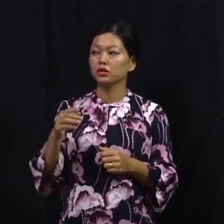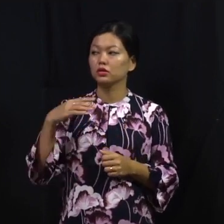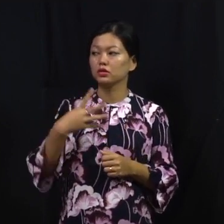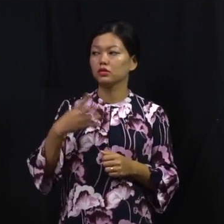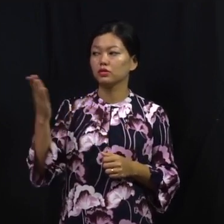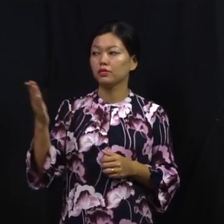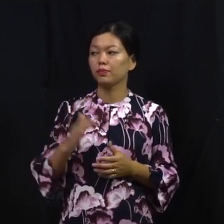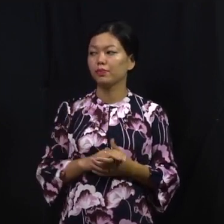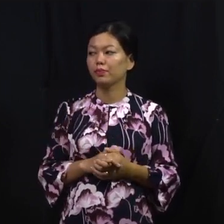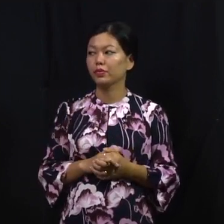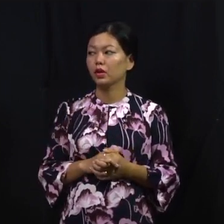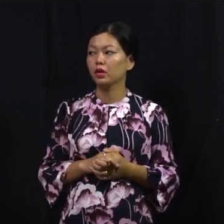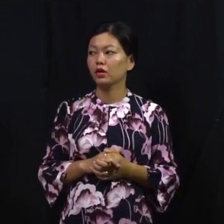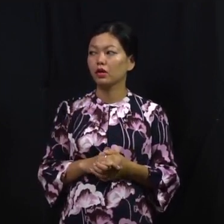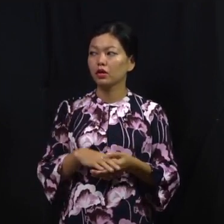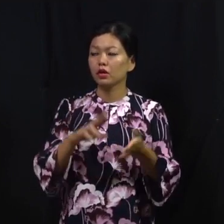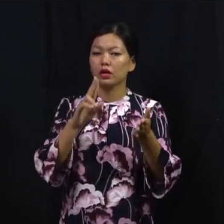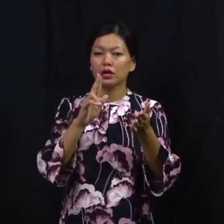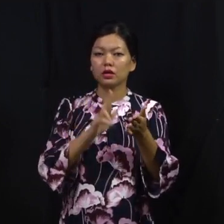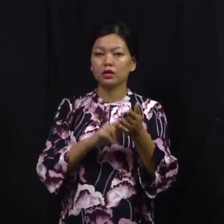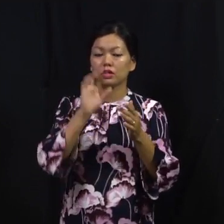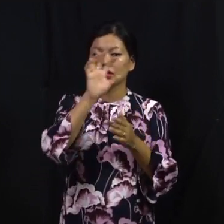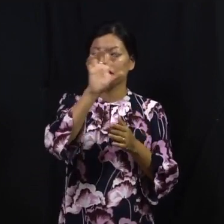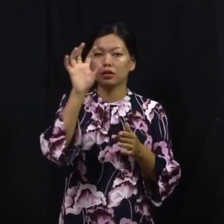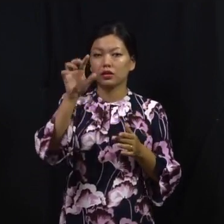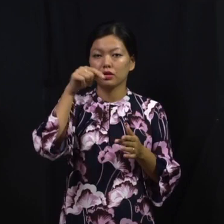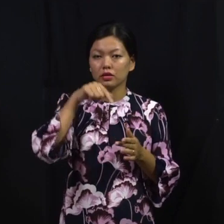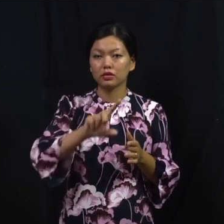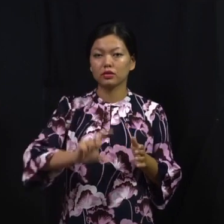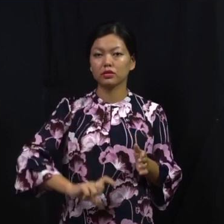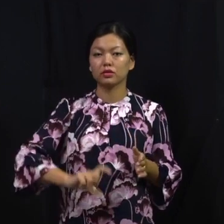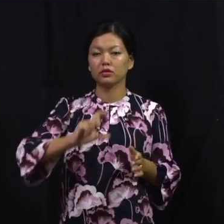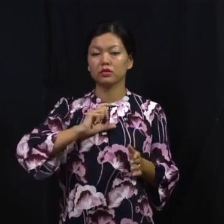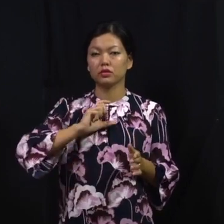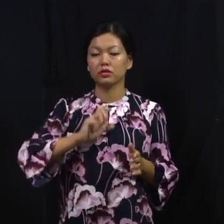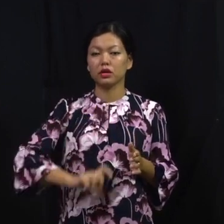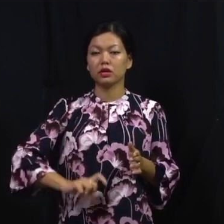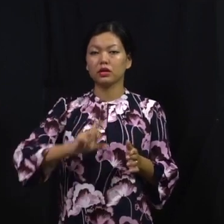self-determination is apart from governing themselves, that is apart from